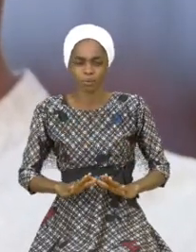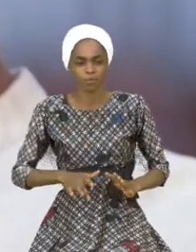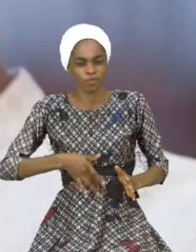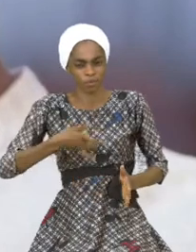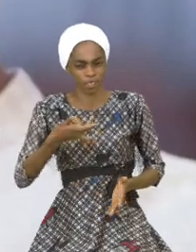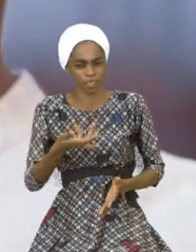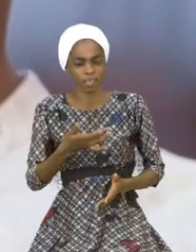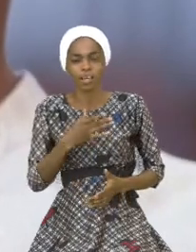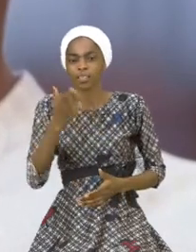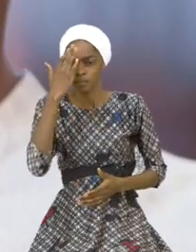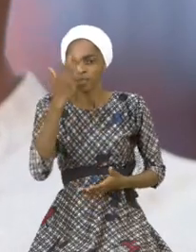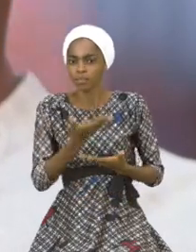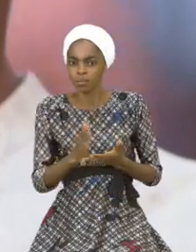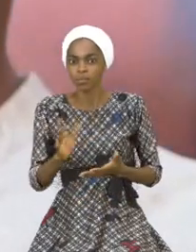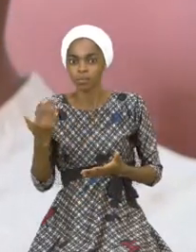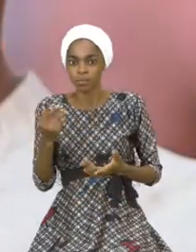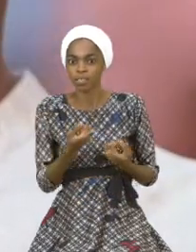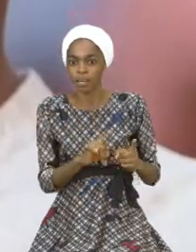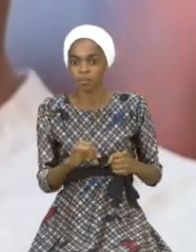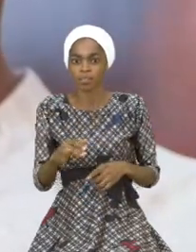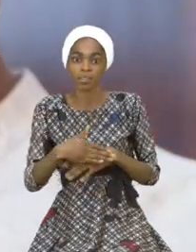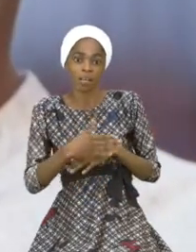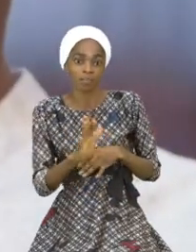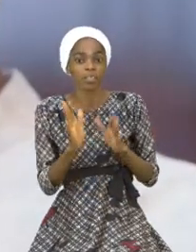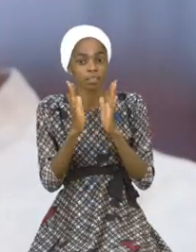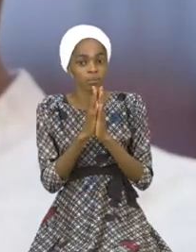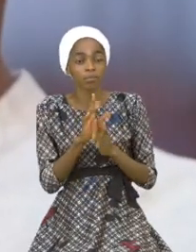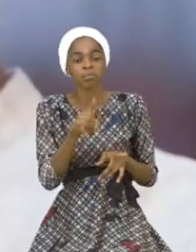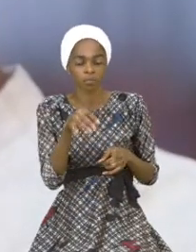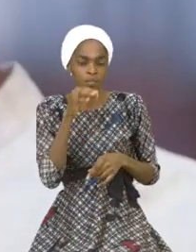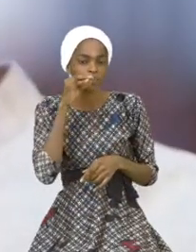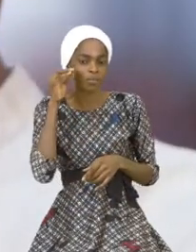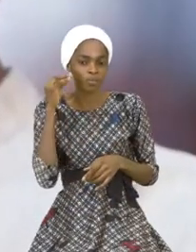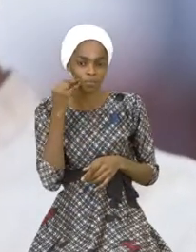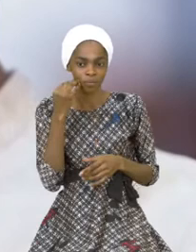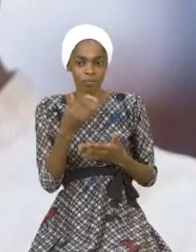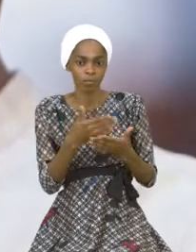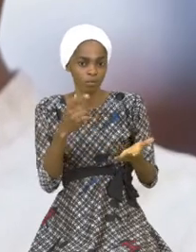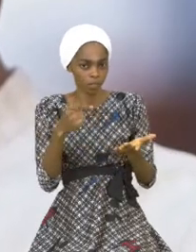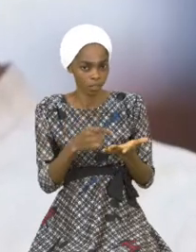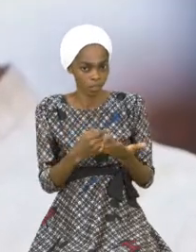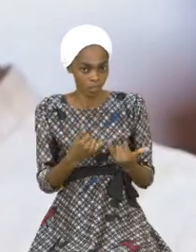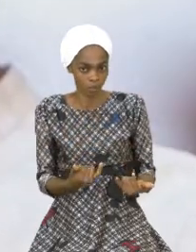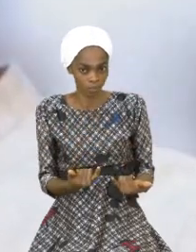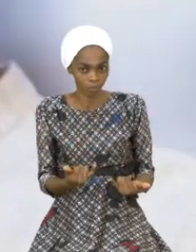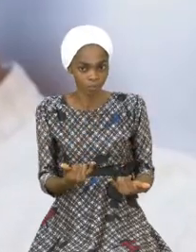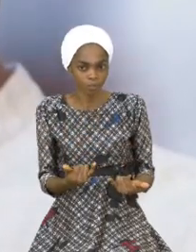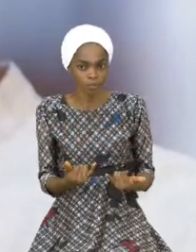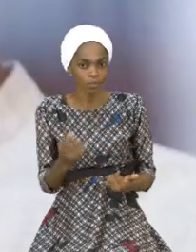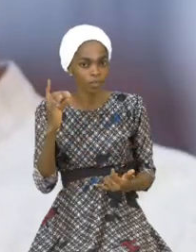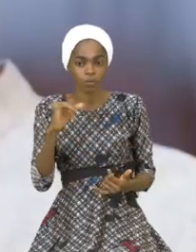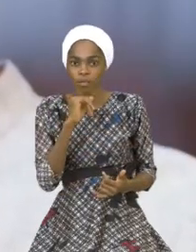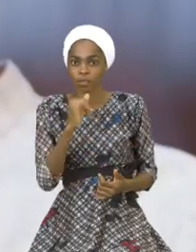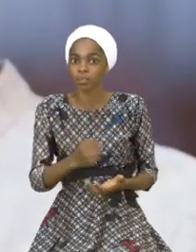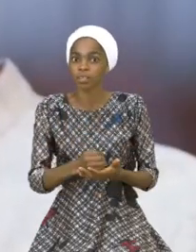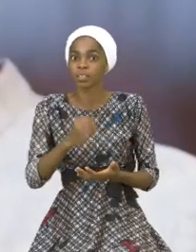And I knew that something was happening. So after the prayer, I went home. Before this time, I will not drink